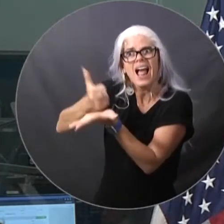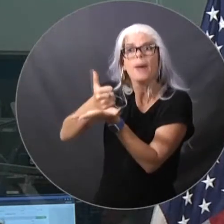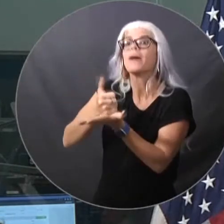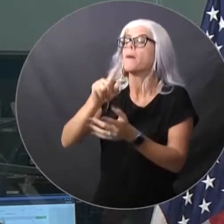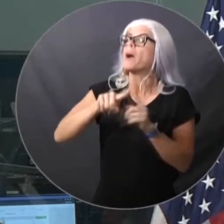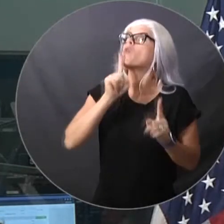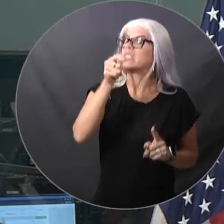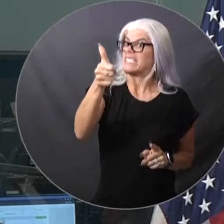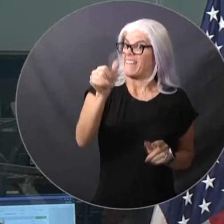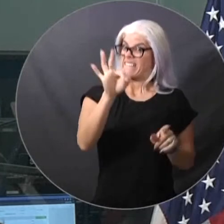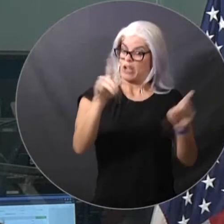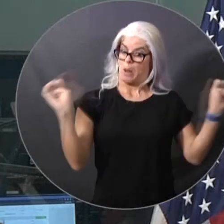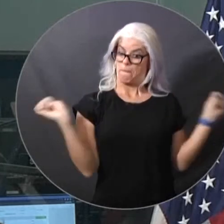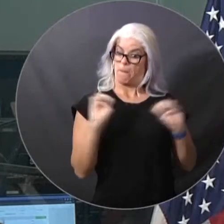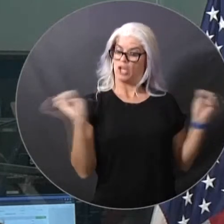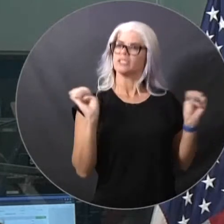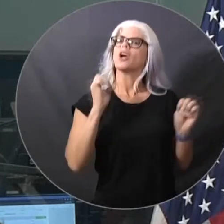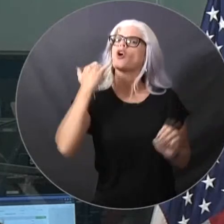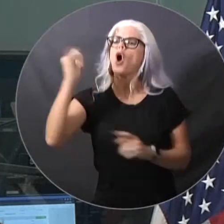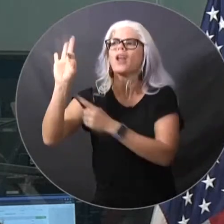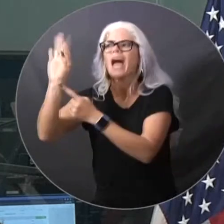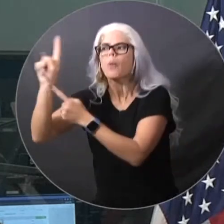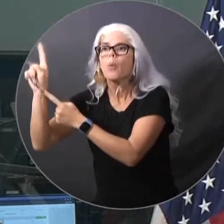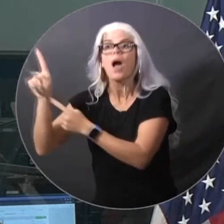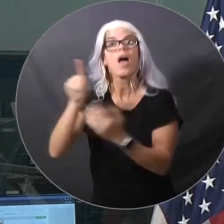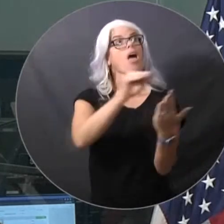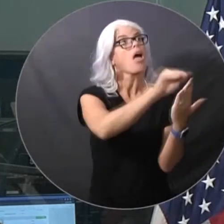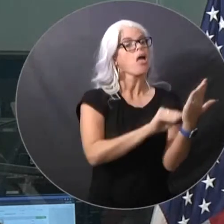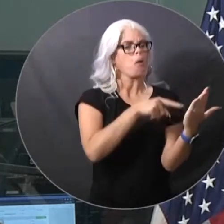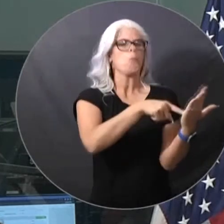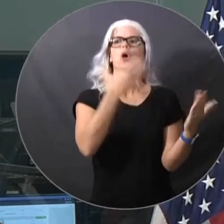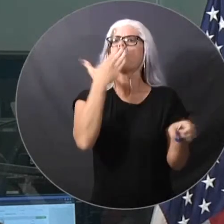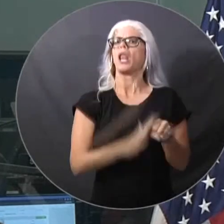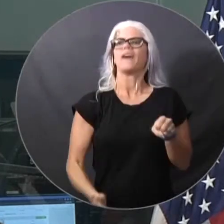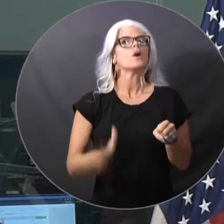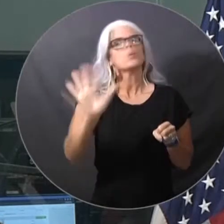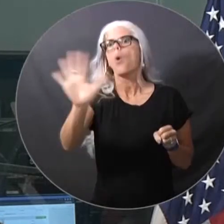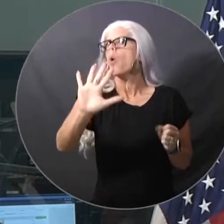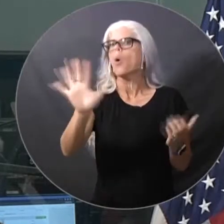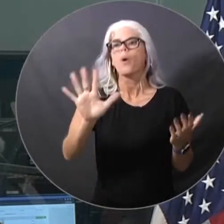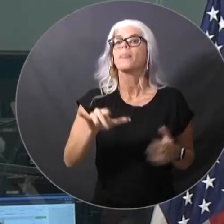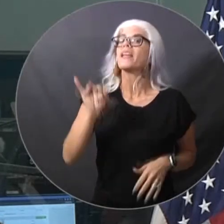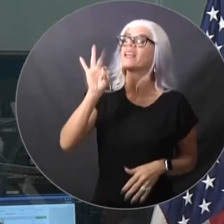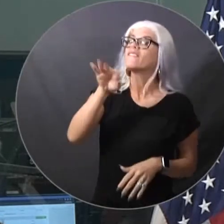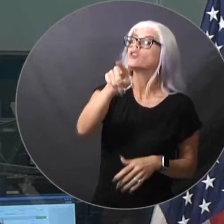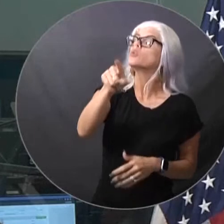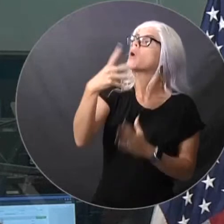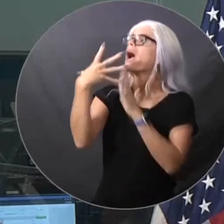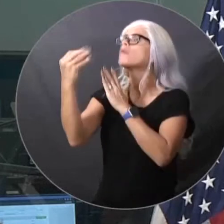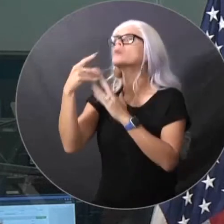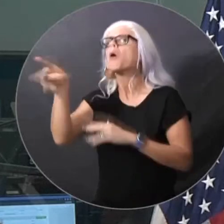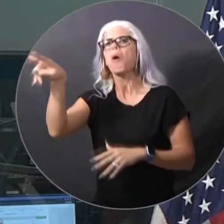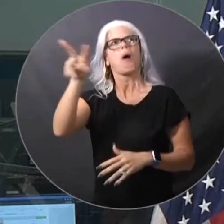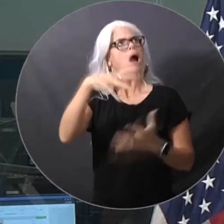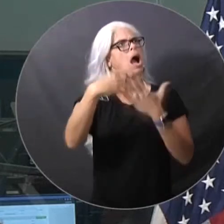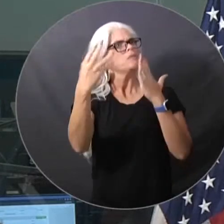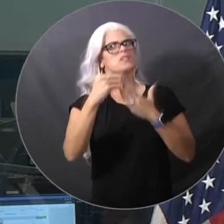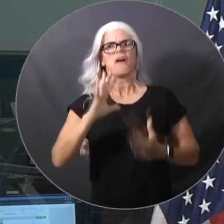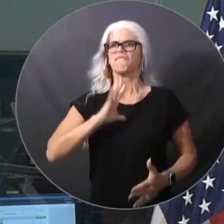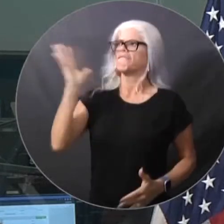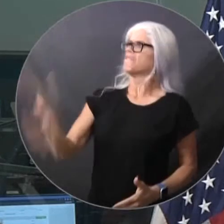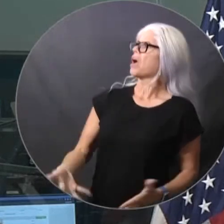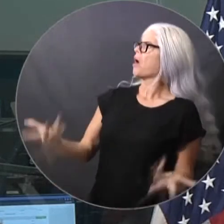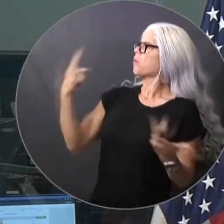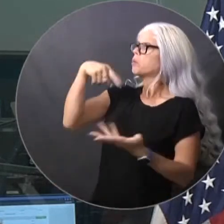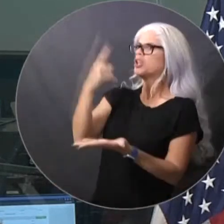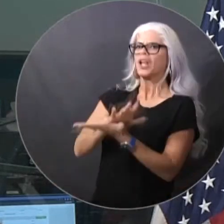911. If it is calm outside, you may be in the eye of the storm. As the eye of the storm continues to move inland, is getting ready to enter